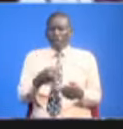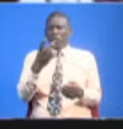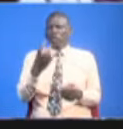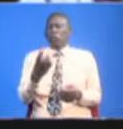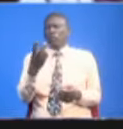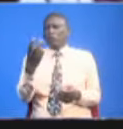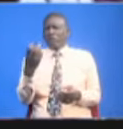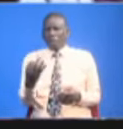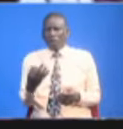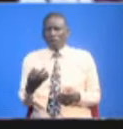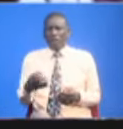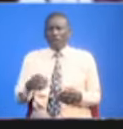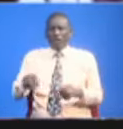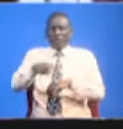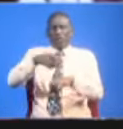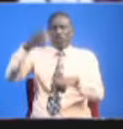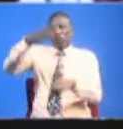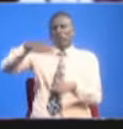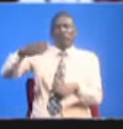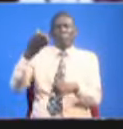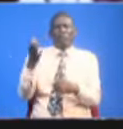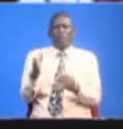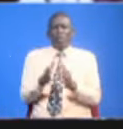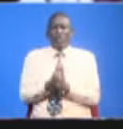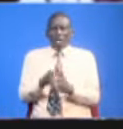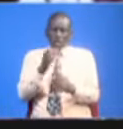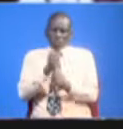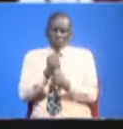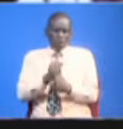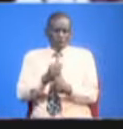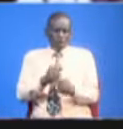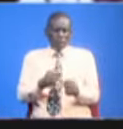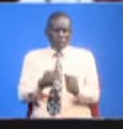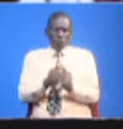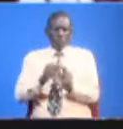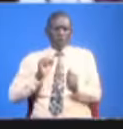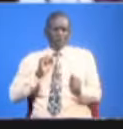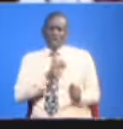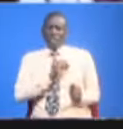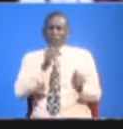2023 iko katika bunge la kitaifa na tulifanya kazi sana na Senator Morango.